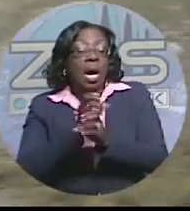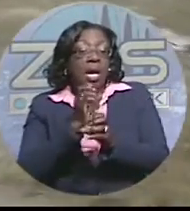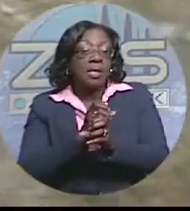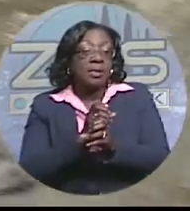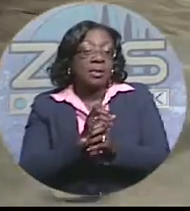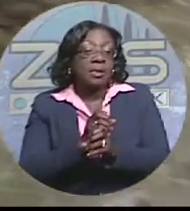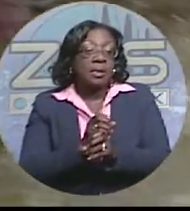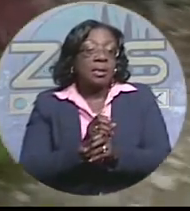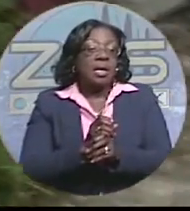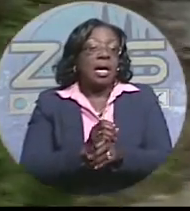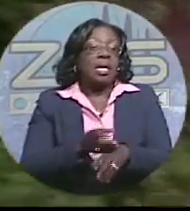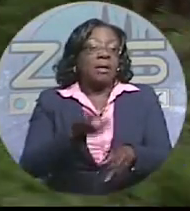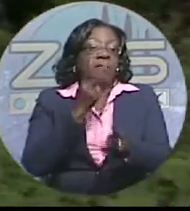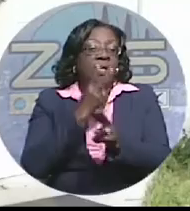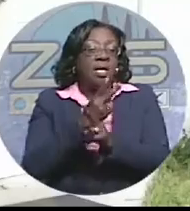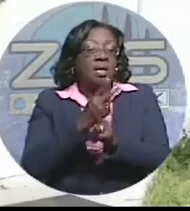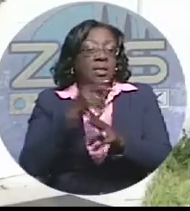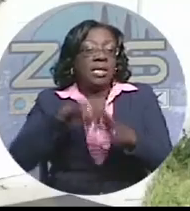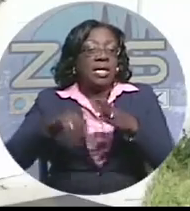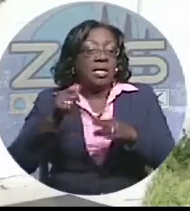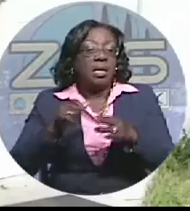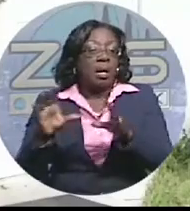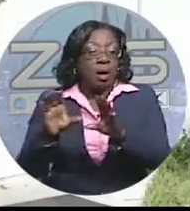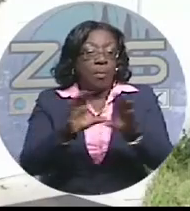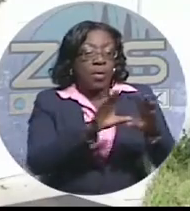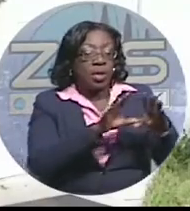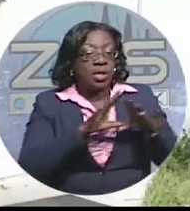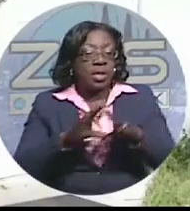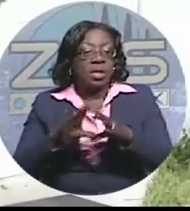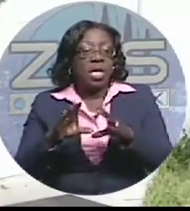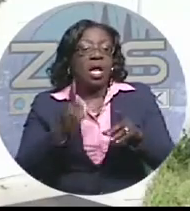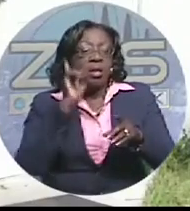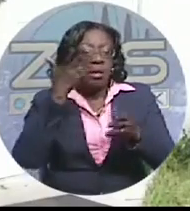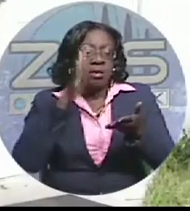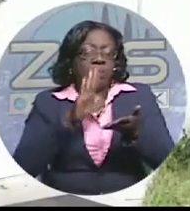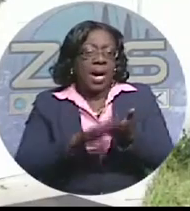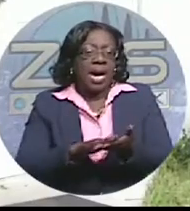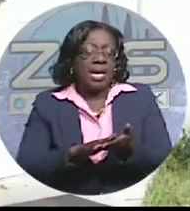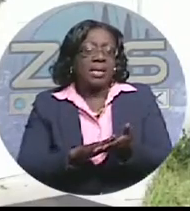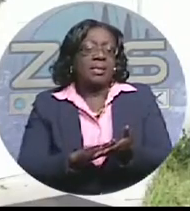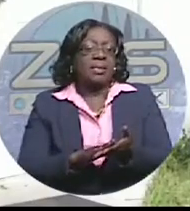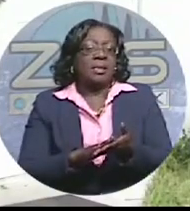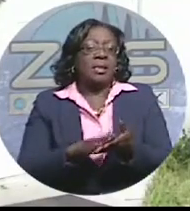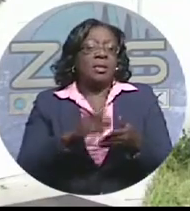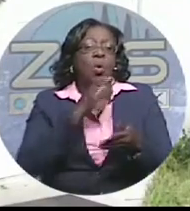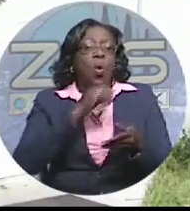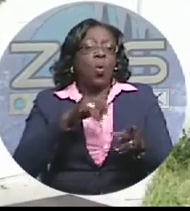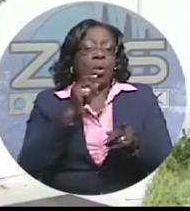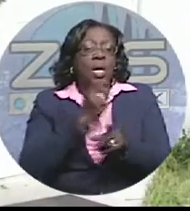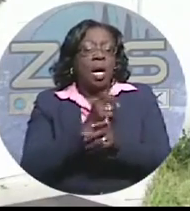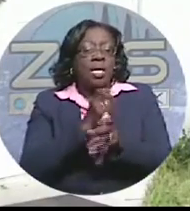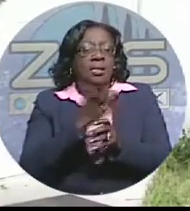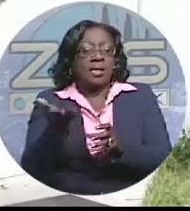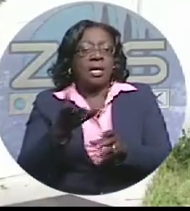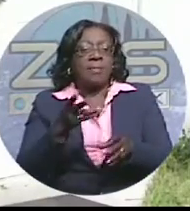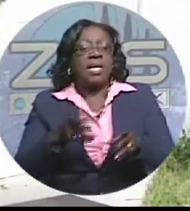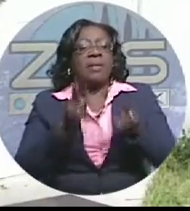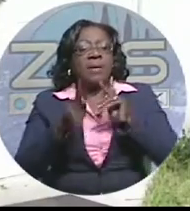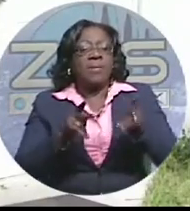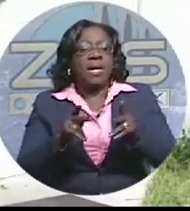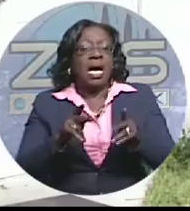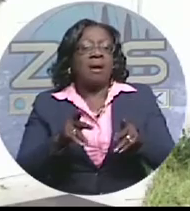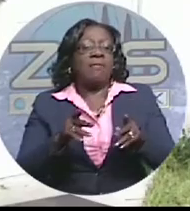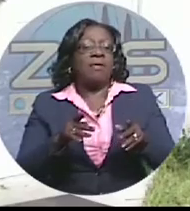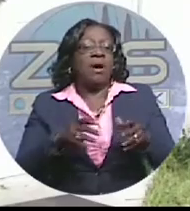unsightly vehicles that are in the community are making the communities look terrible. It's bringing the value of the community down, and many residents have complained to us about